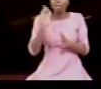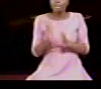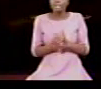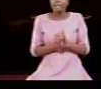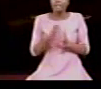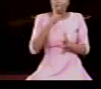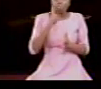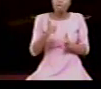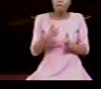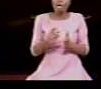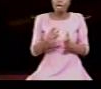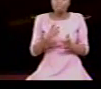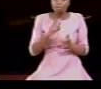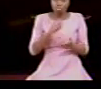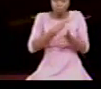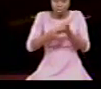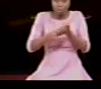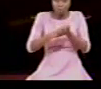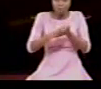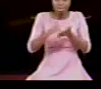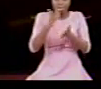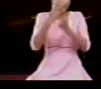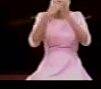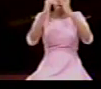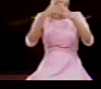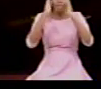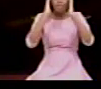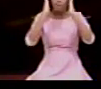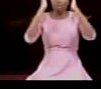are transparent, you are heaven conscious,